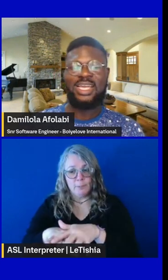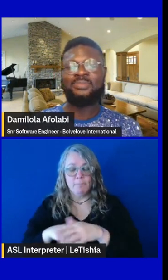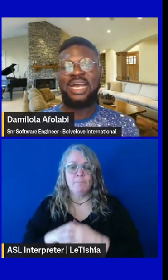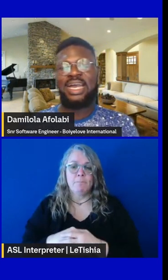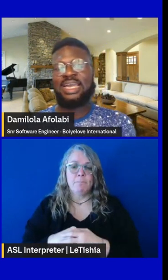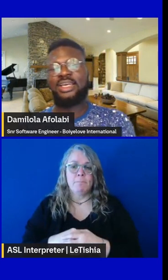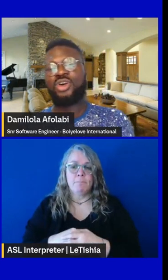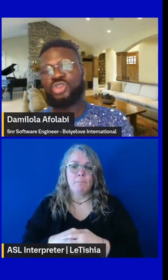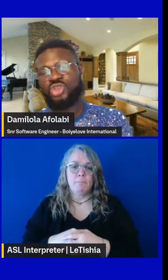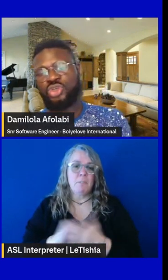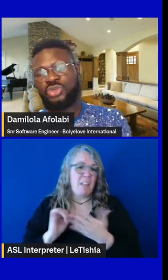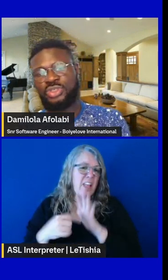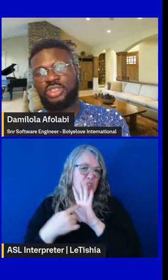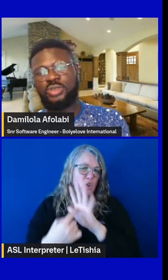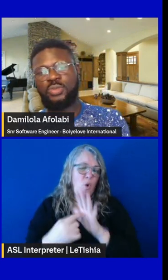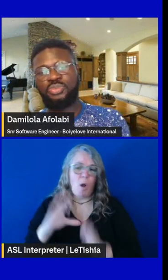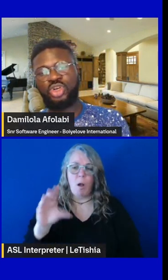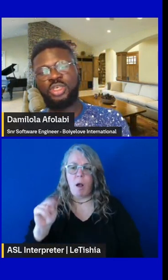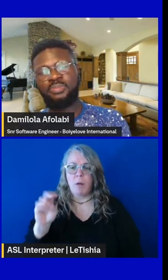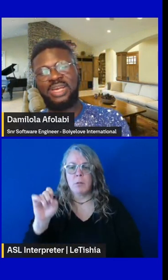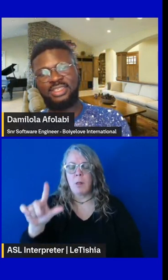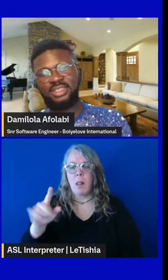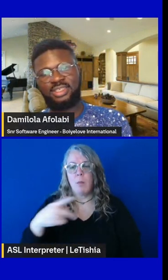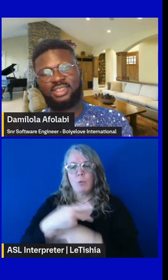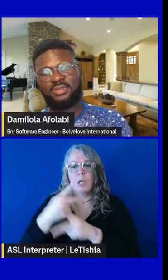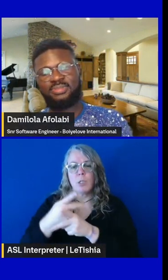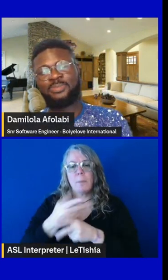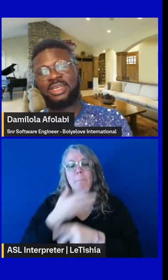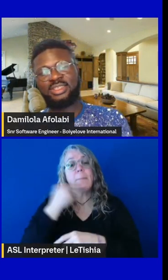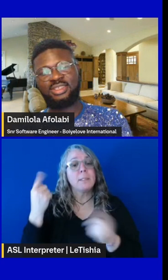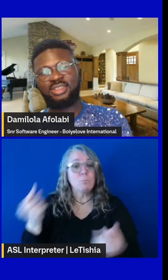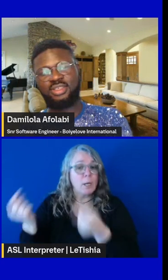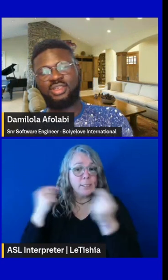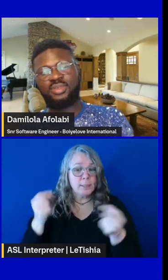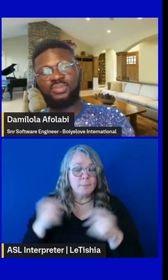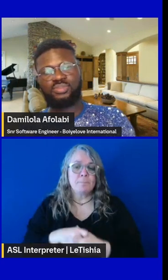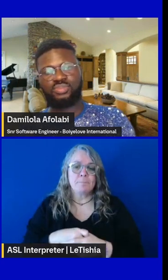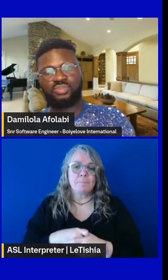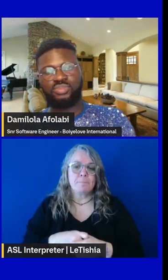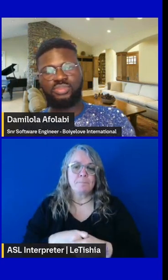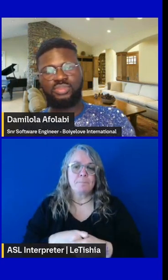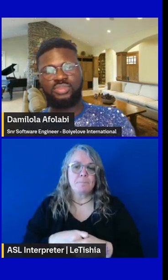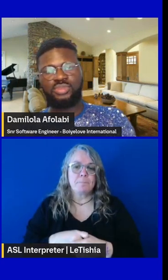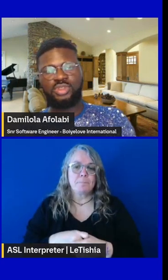as outlined by Consul's production practices, best practices.